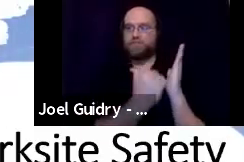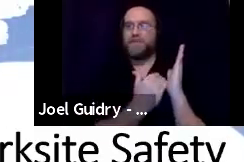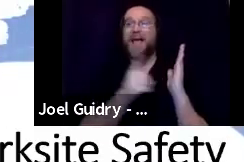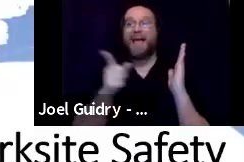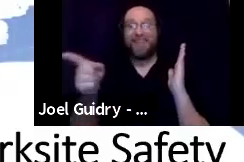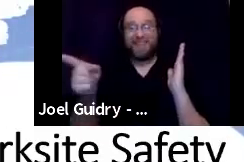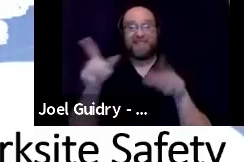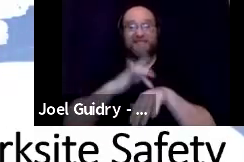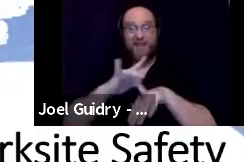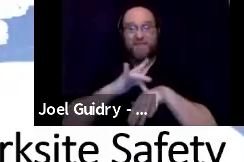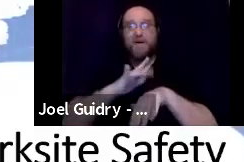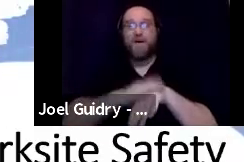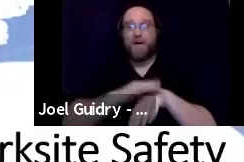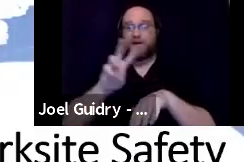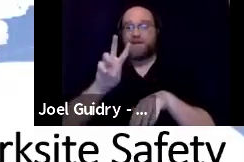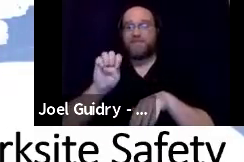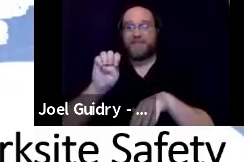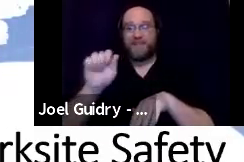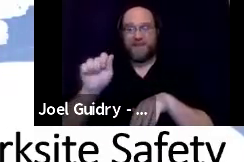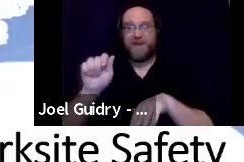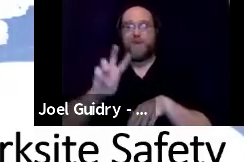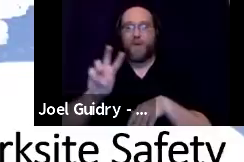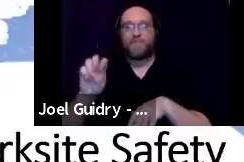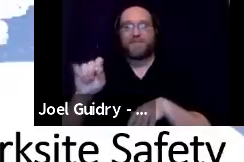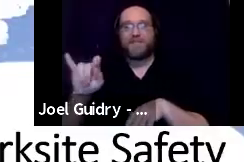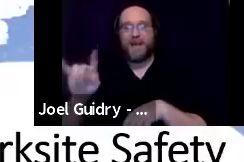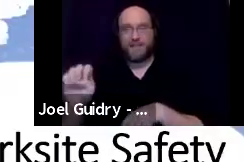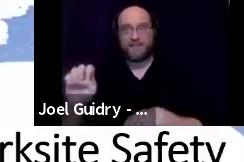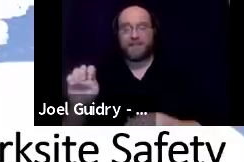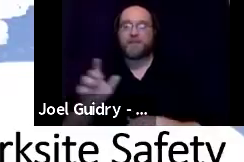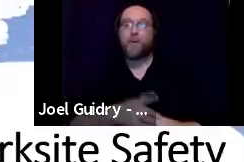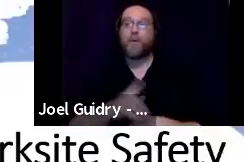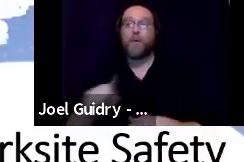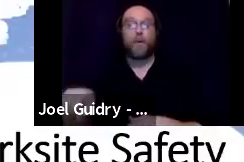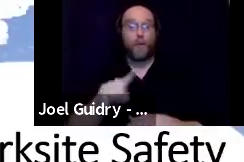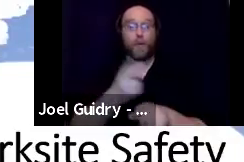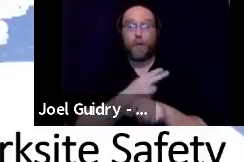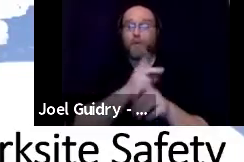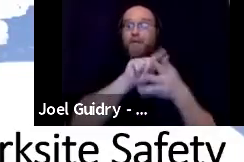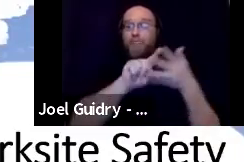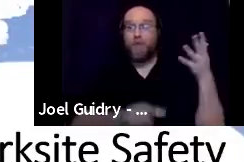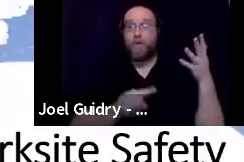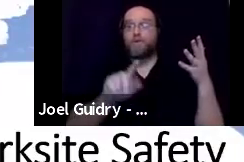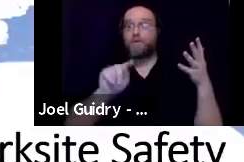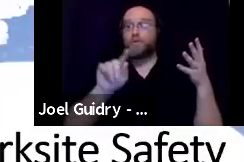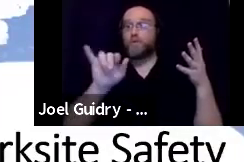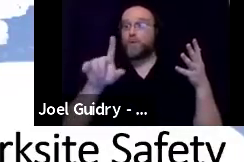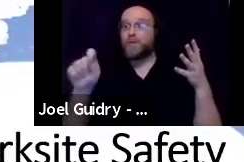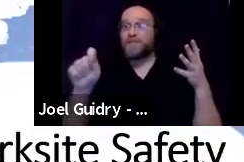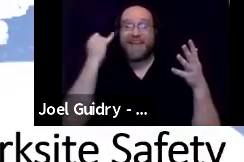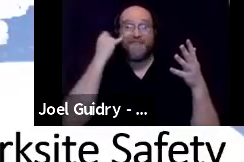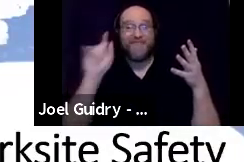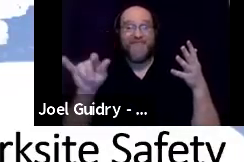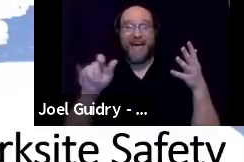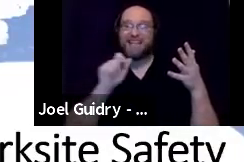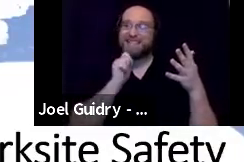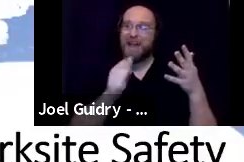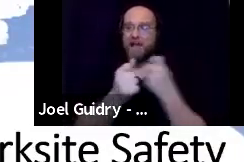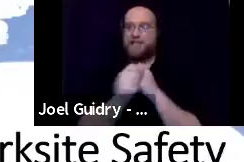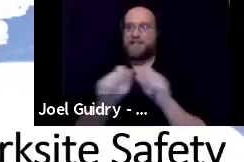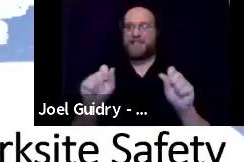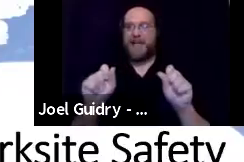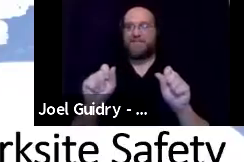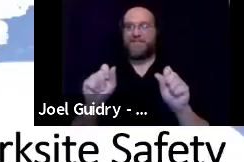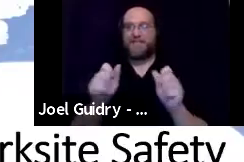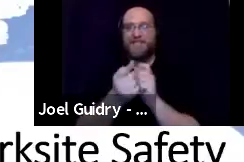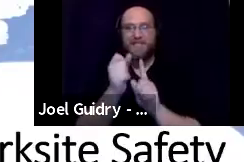website. By using these kinds of tools, when that unsafe condition continues, then there are ways that